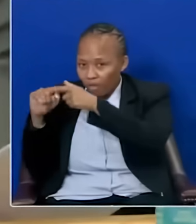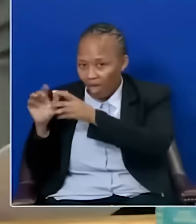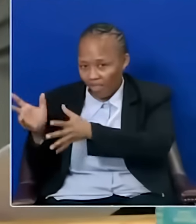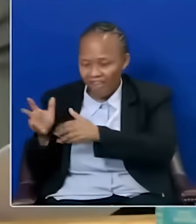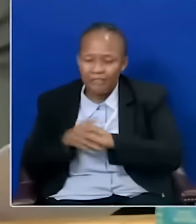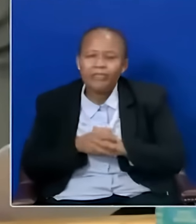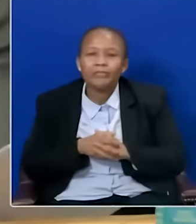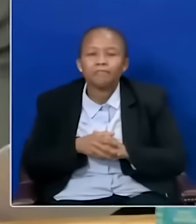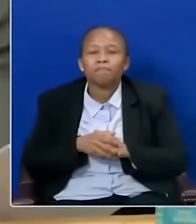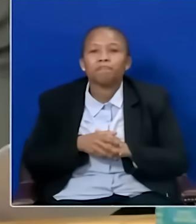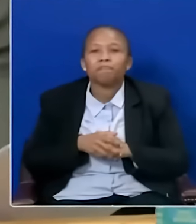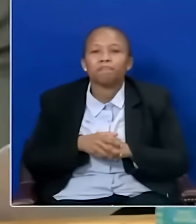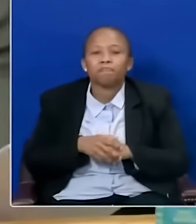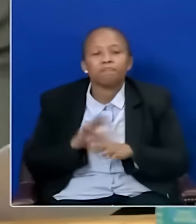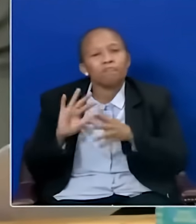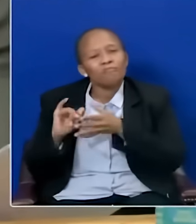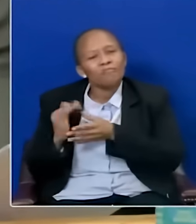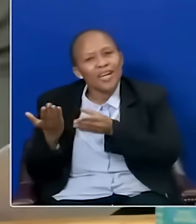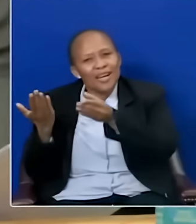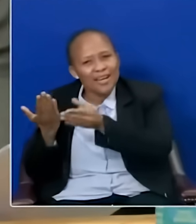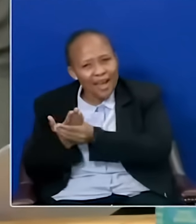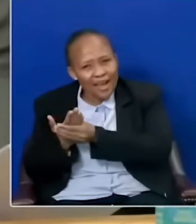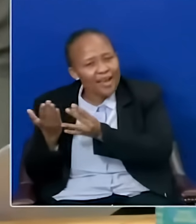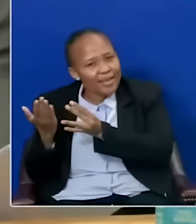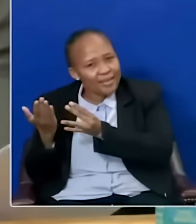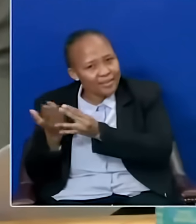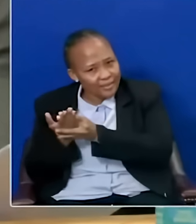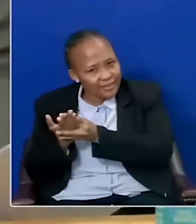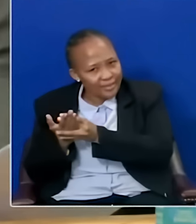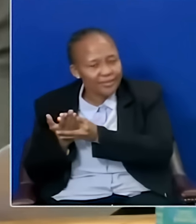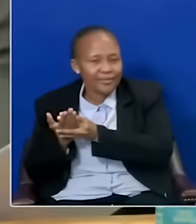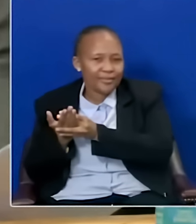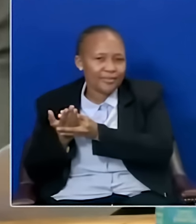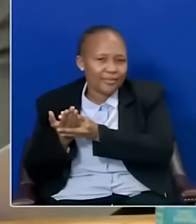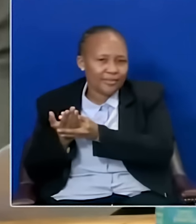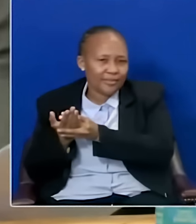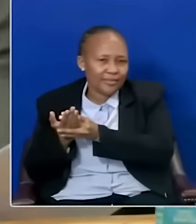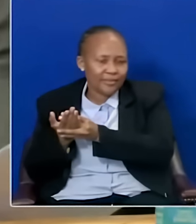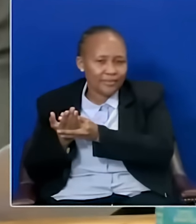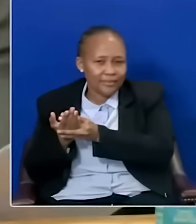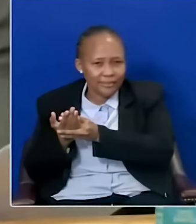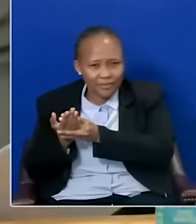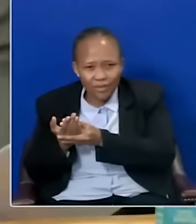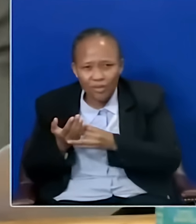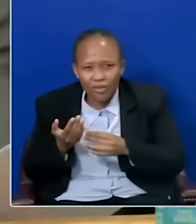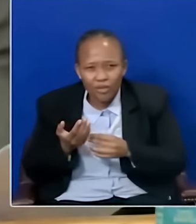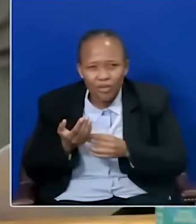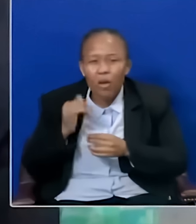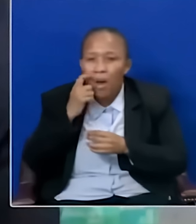This case officer would then be Warrant Officer Shihlangu. Is it pronounced Shihlangu or Sihlangu? Shihlangu. Sihlangu. I